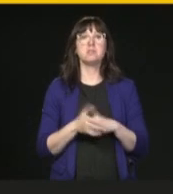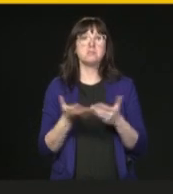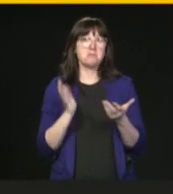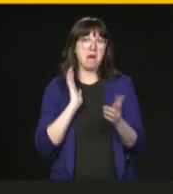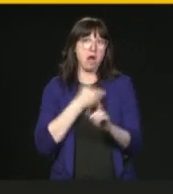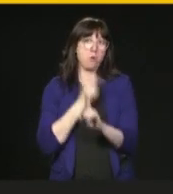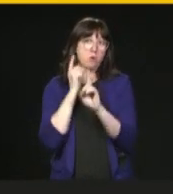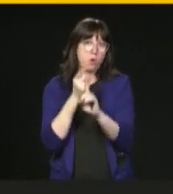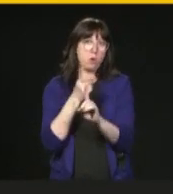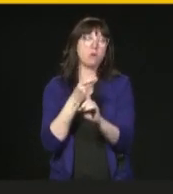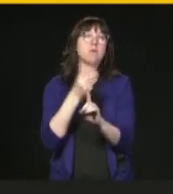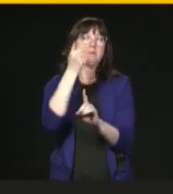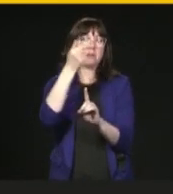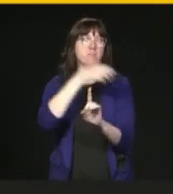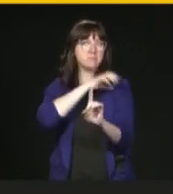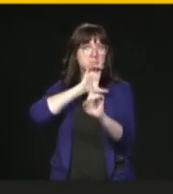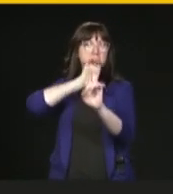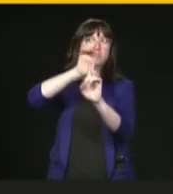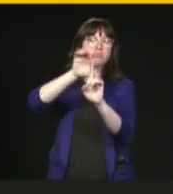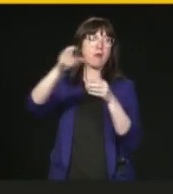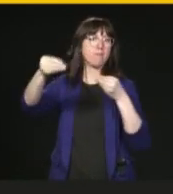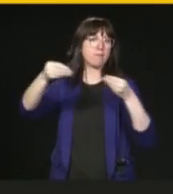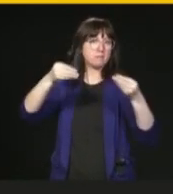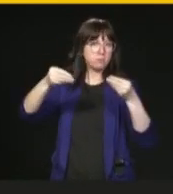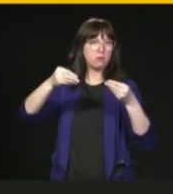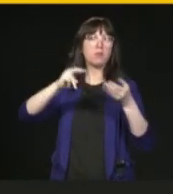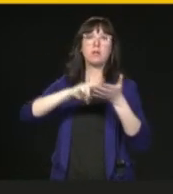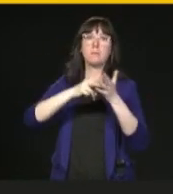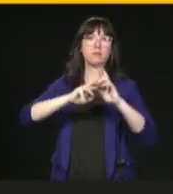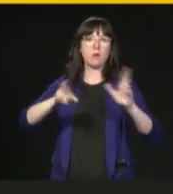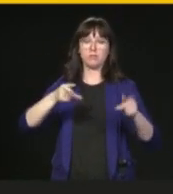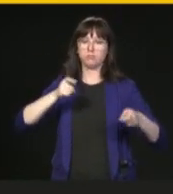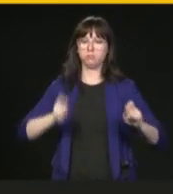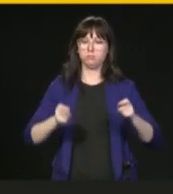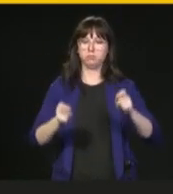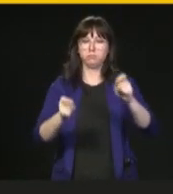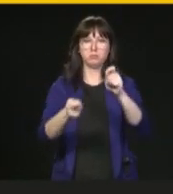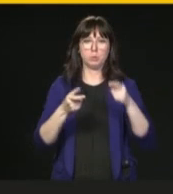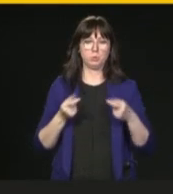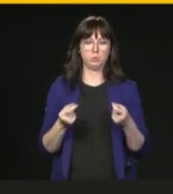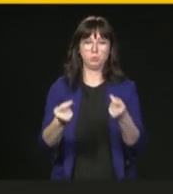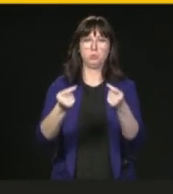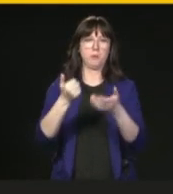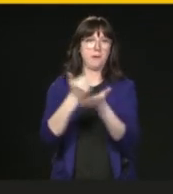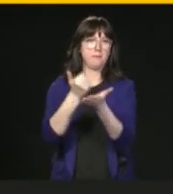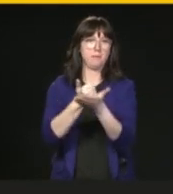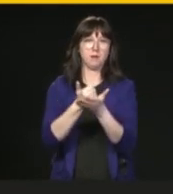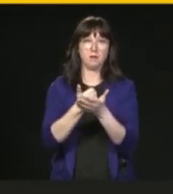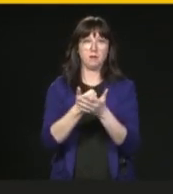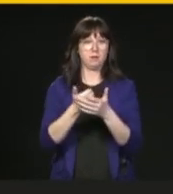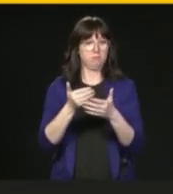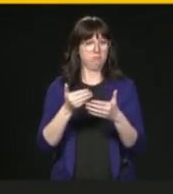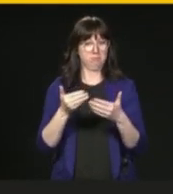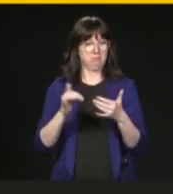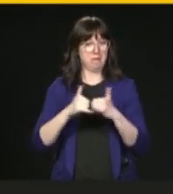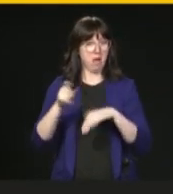necessary flexibility to be able to respond to the crisis, because we don't know how long it could last. And we